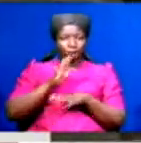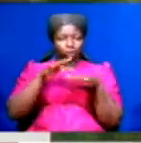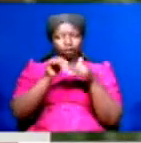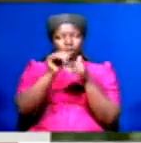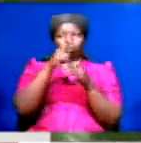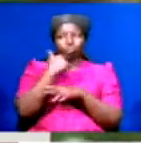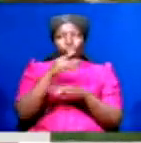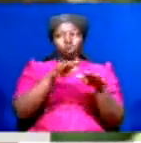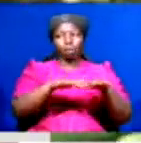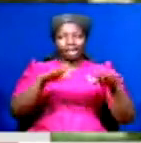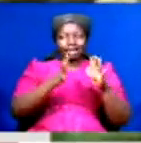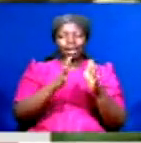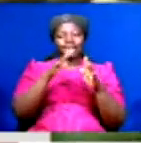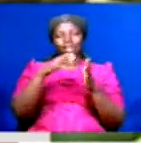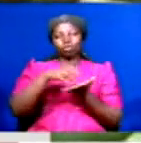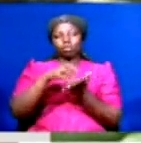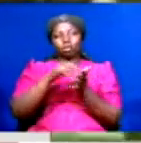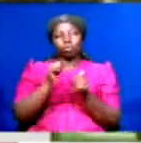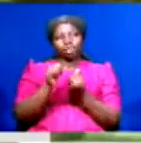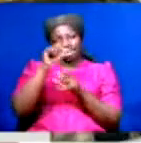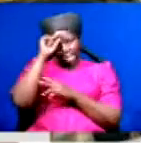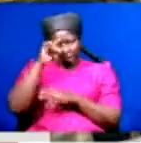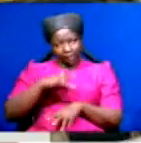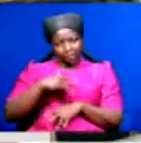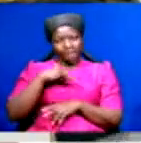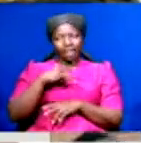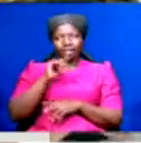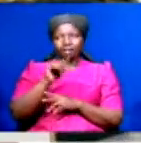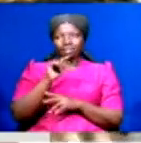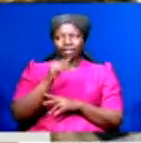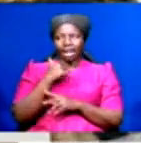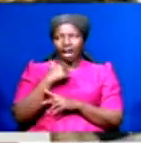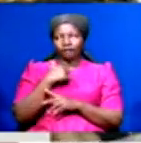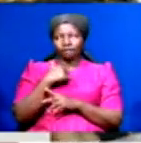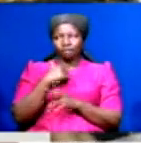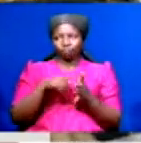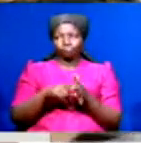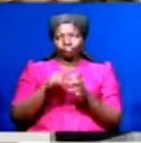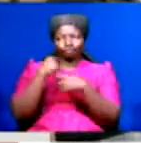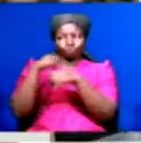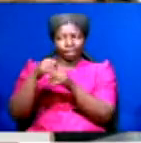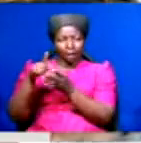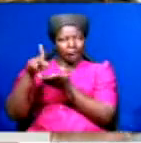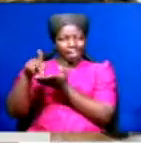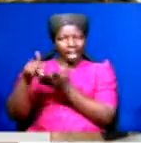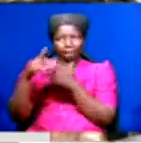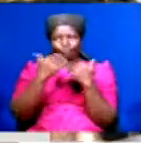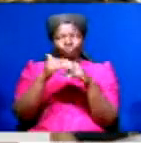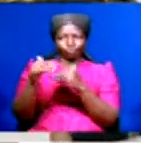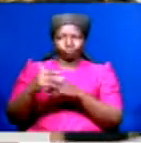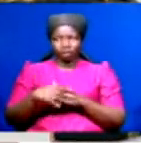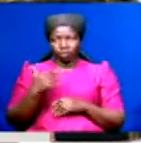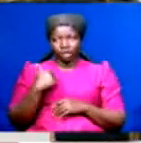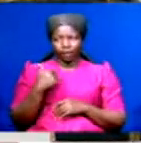that the government feels has exposed the auction to price fixing. Are there any barriers to block